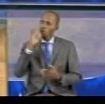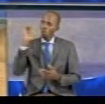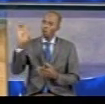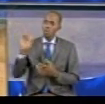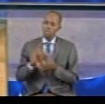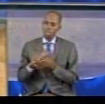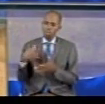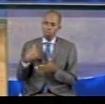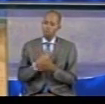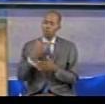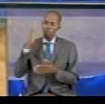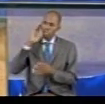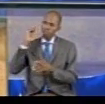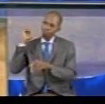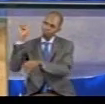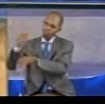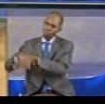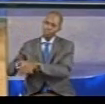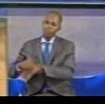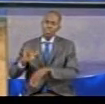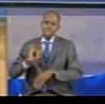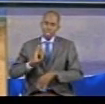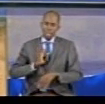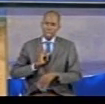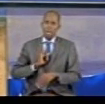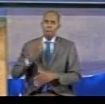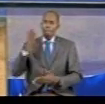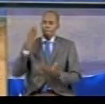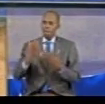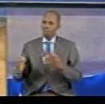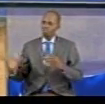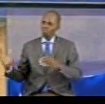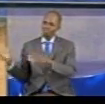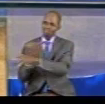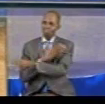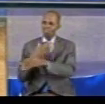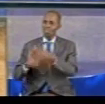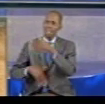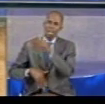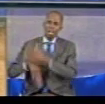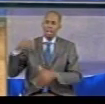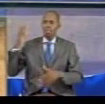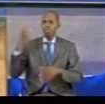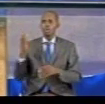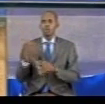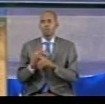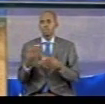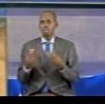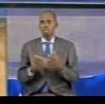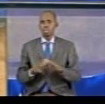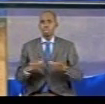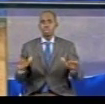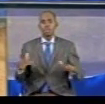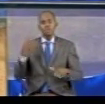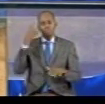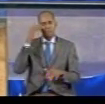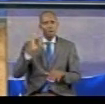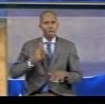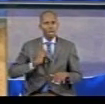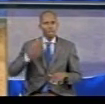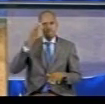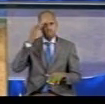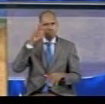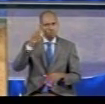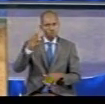and I may drive them out of the land. For I wot, I know that he whom thou blessest